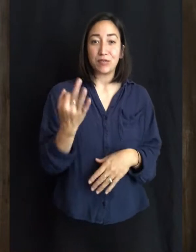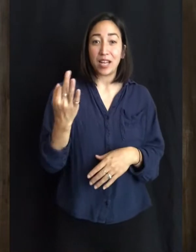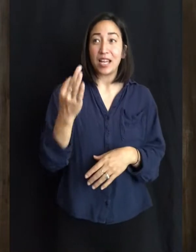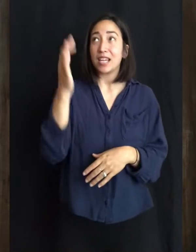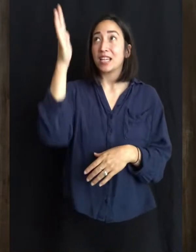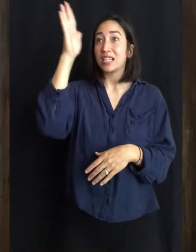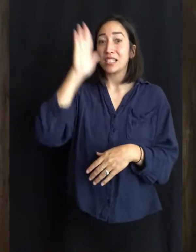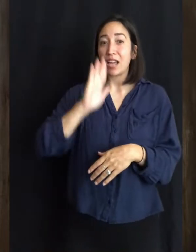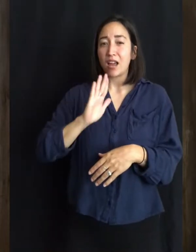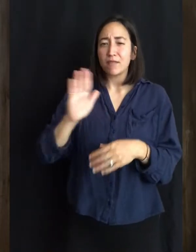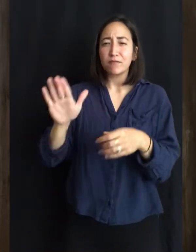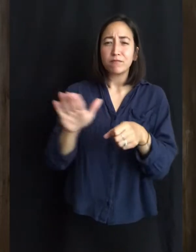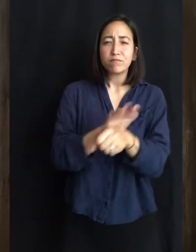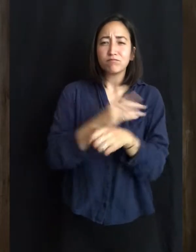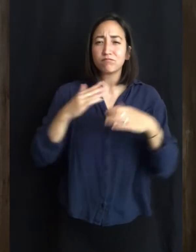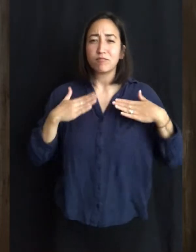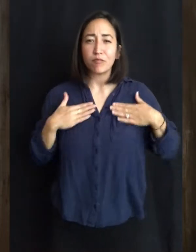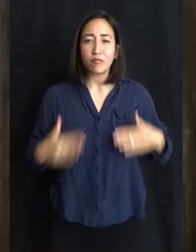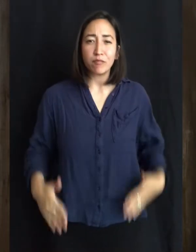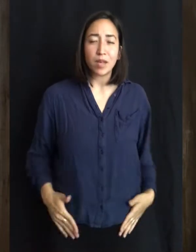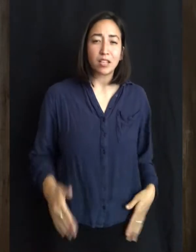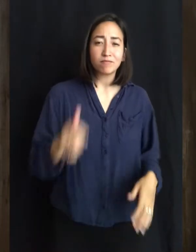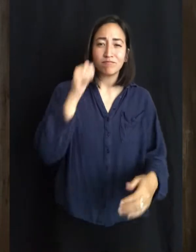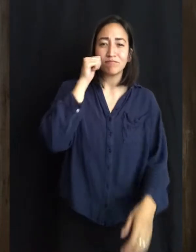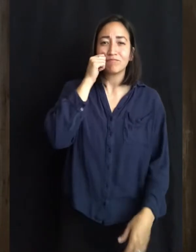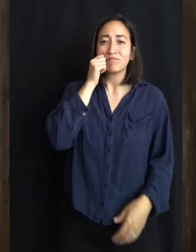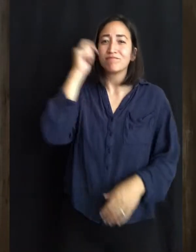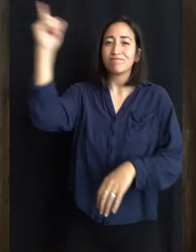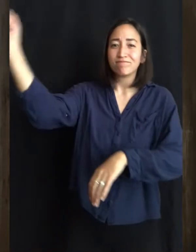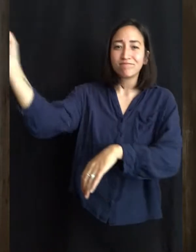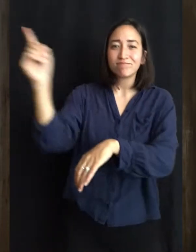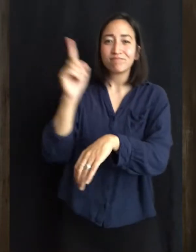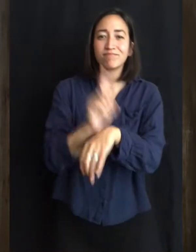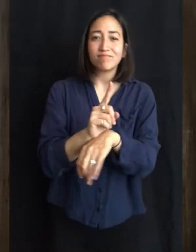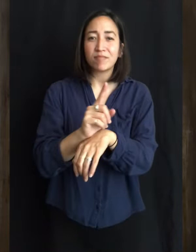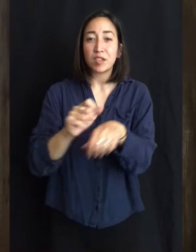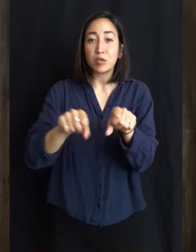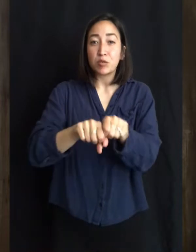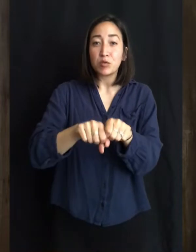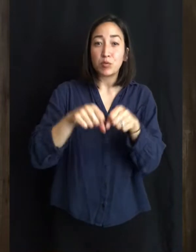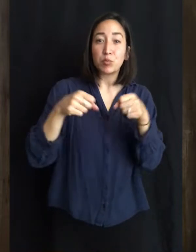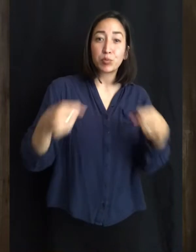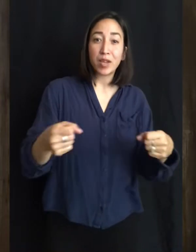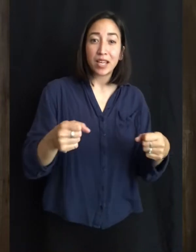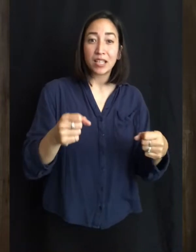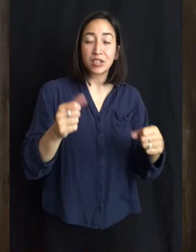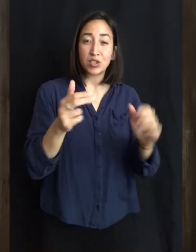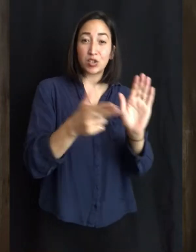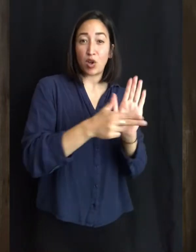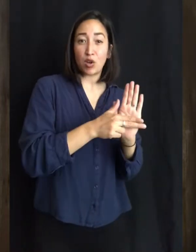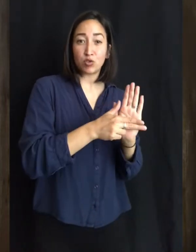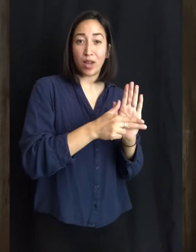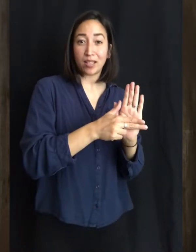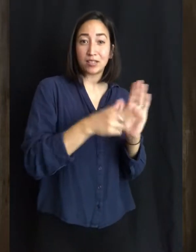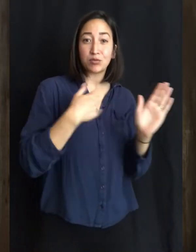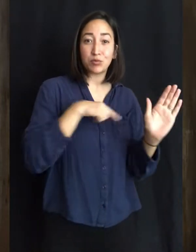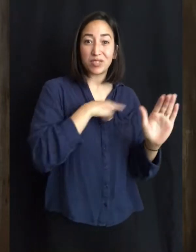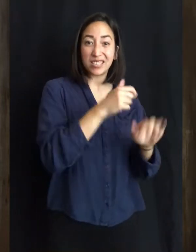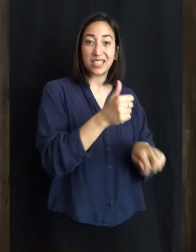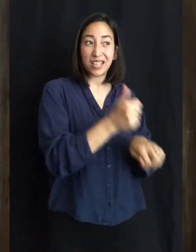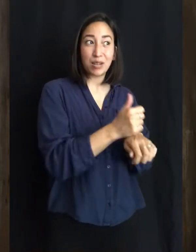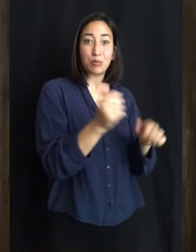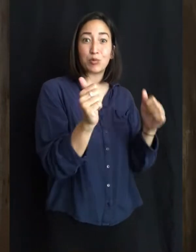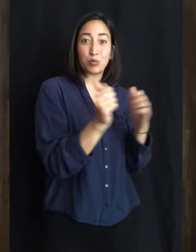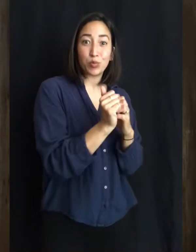came in the flesh to break that contract that we made with sin in the very beginning, a contract that we